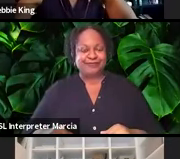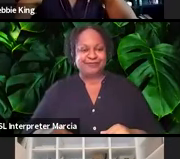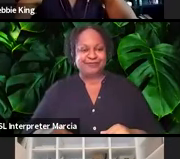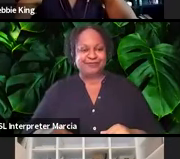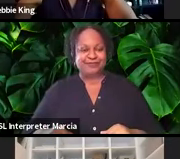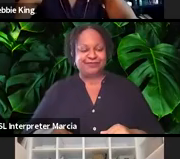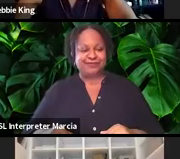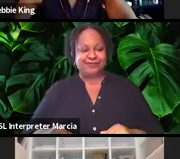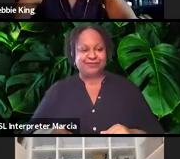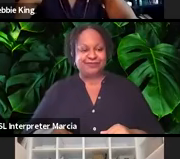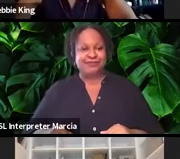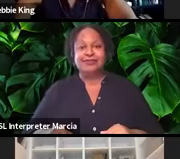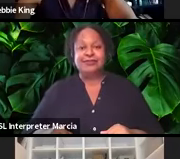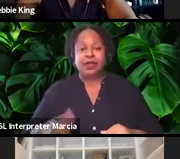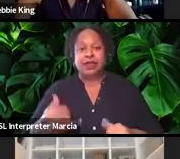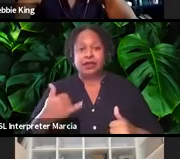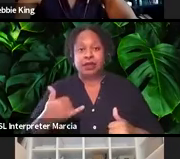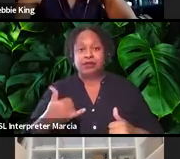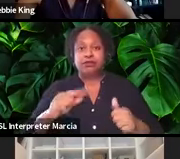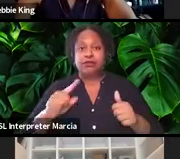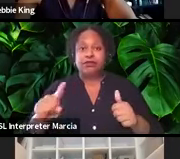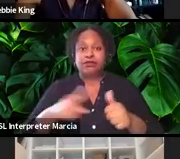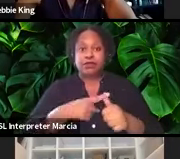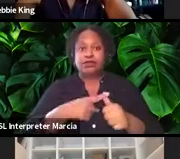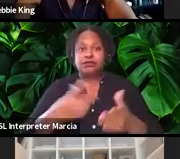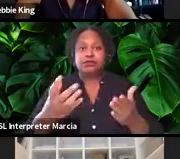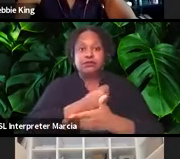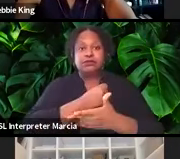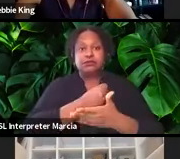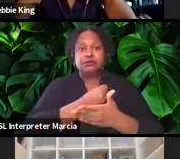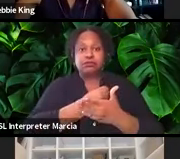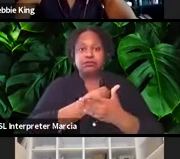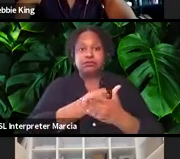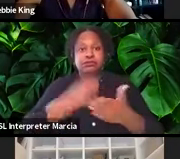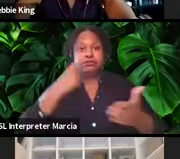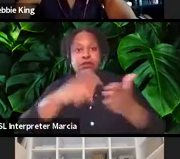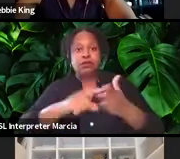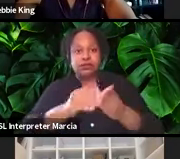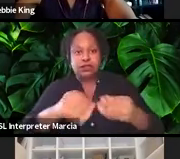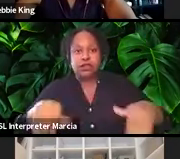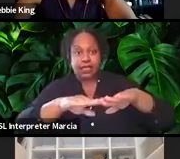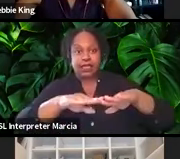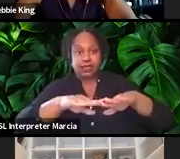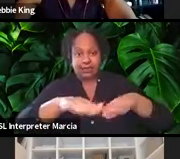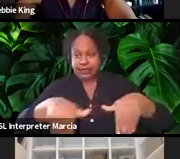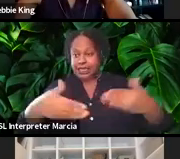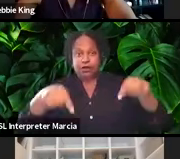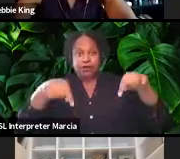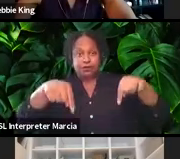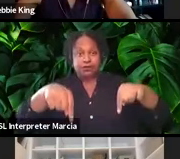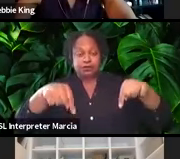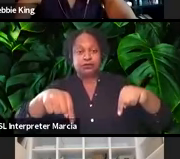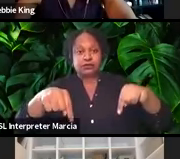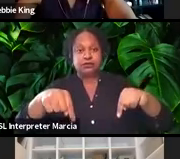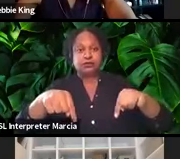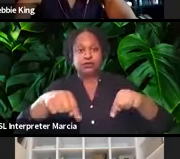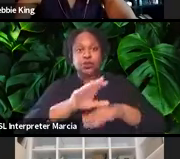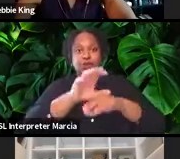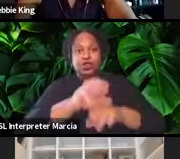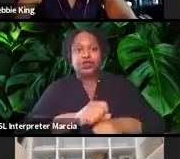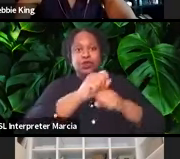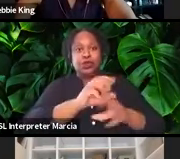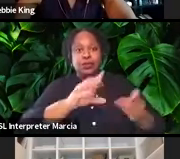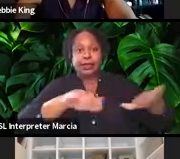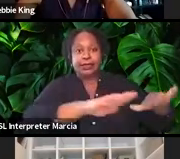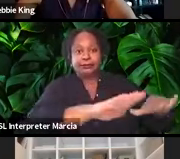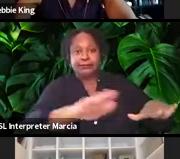So firstly, I want to acknowledge that the sacred land in which we operate is situated upon the traditional